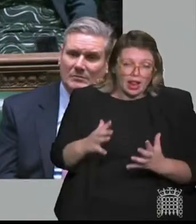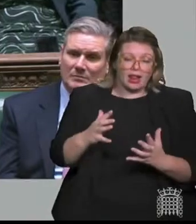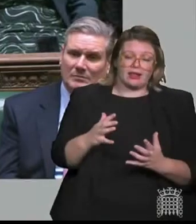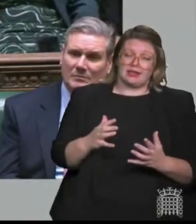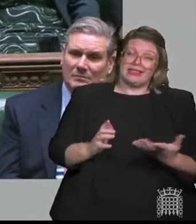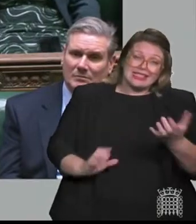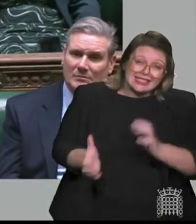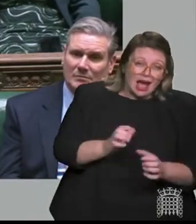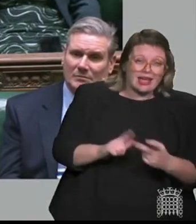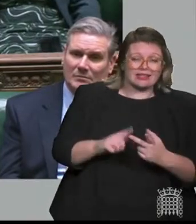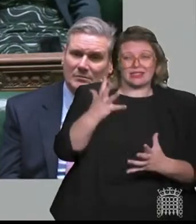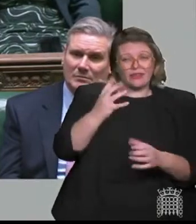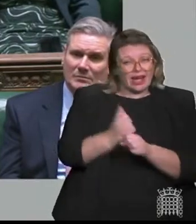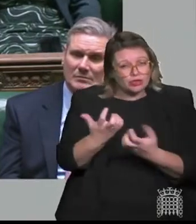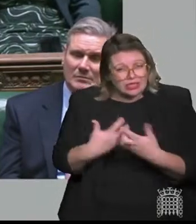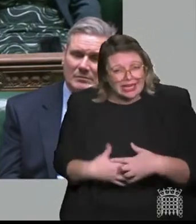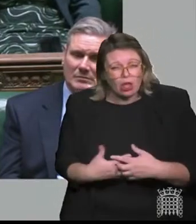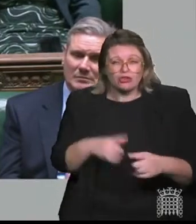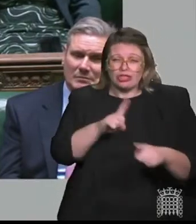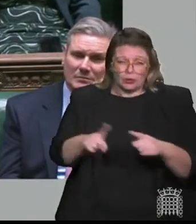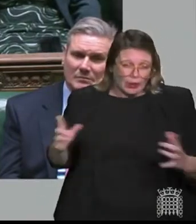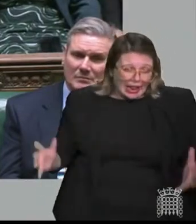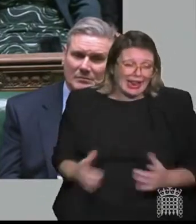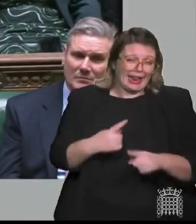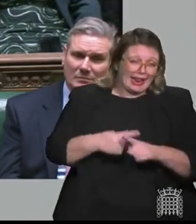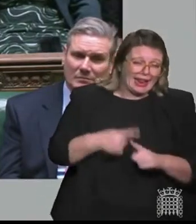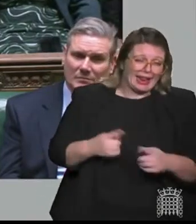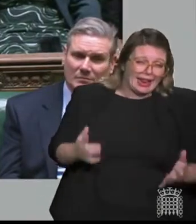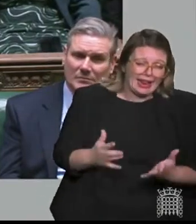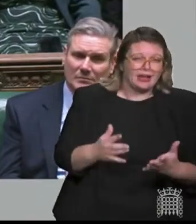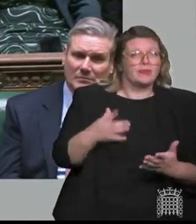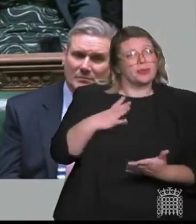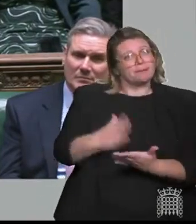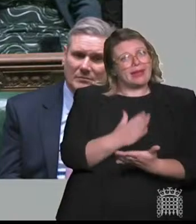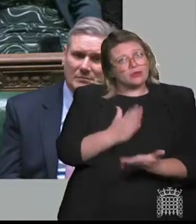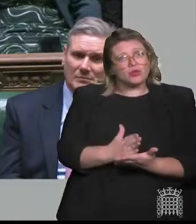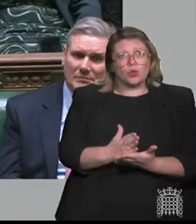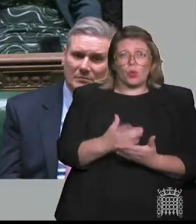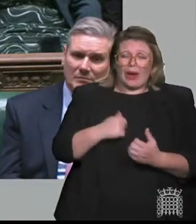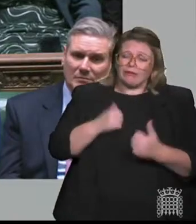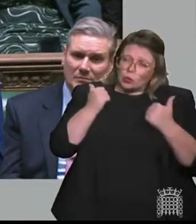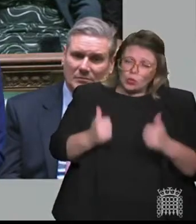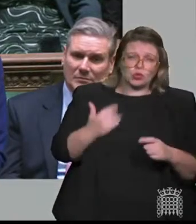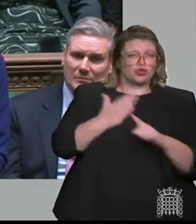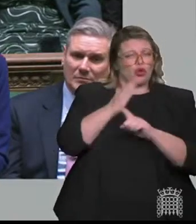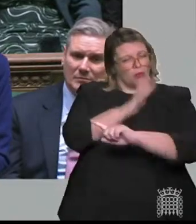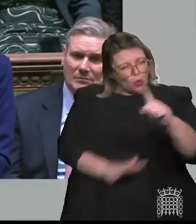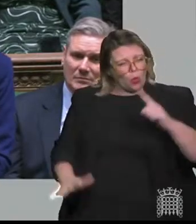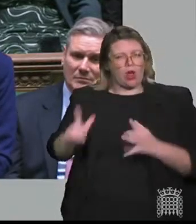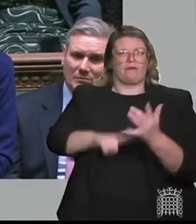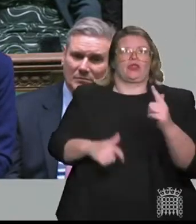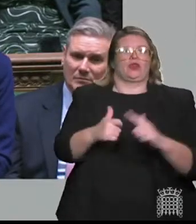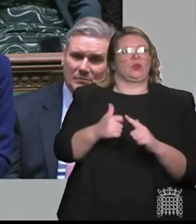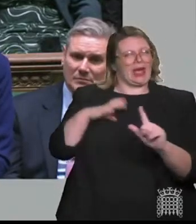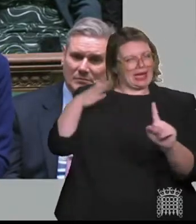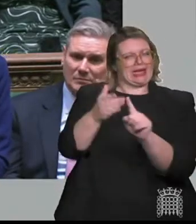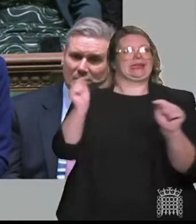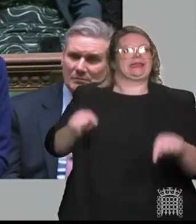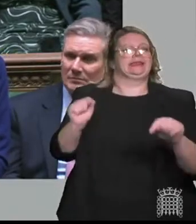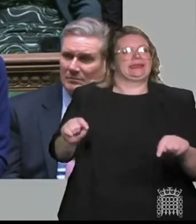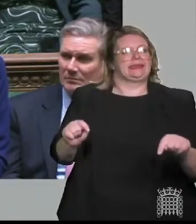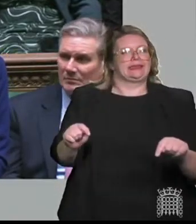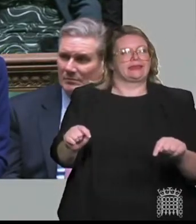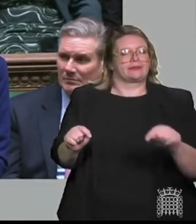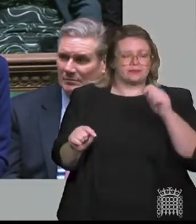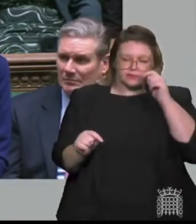and 5G technology to grow our economy and provide good jobs in every part of our country. And we